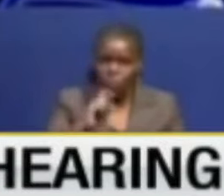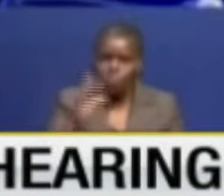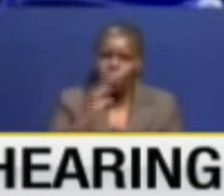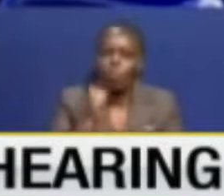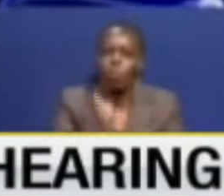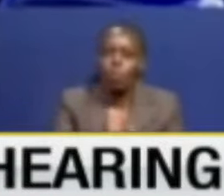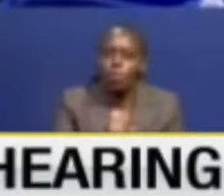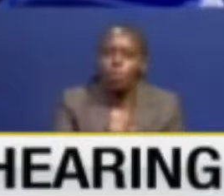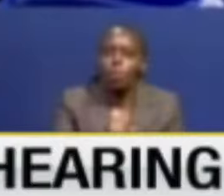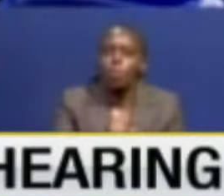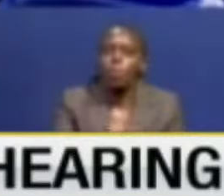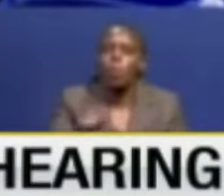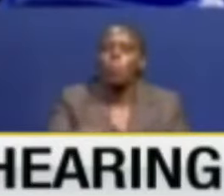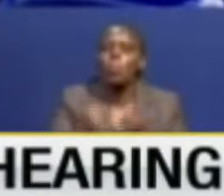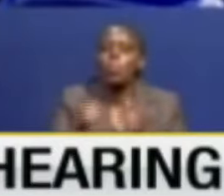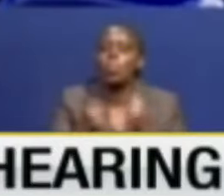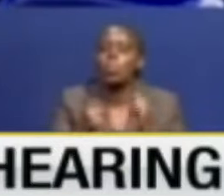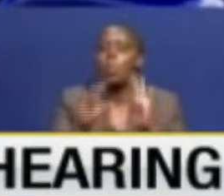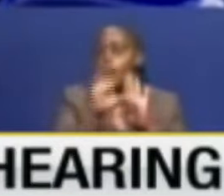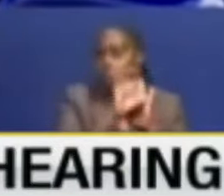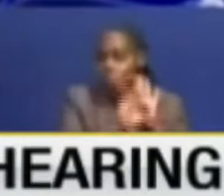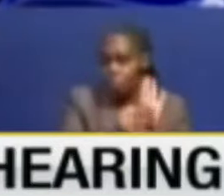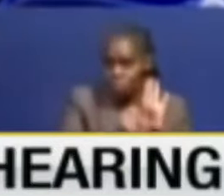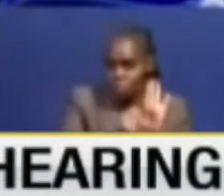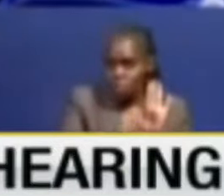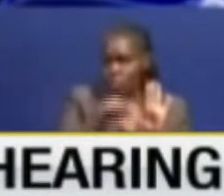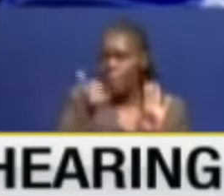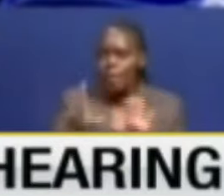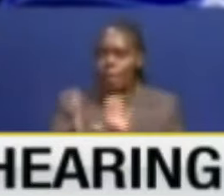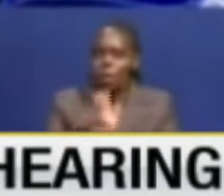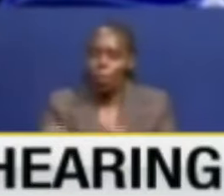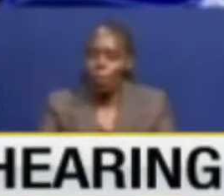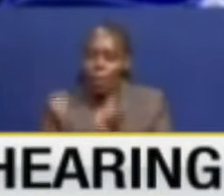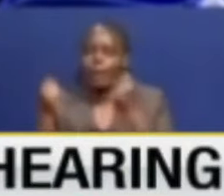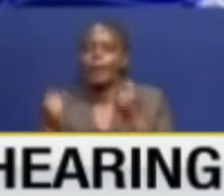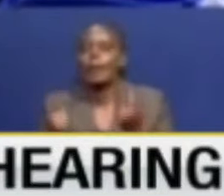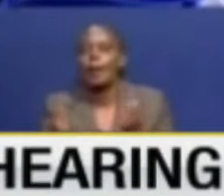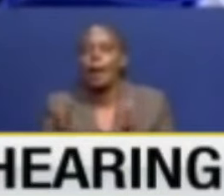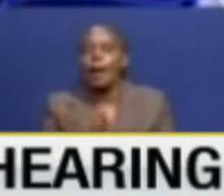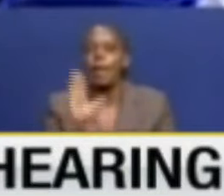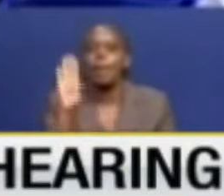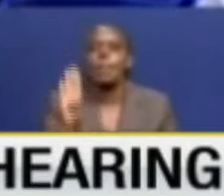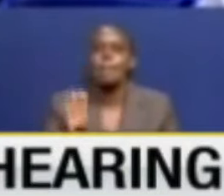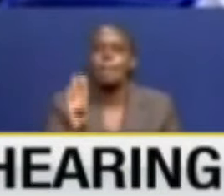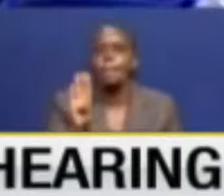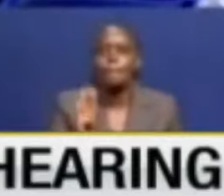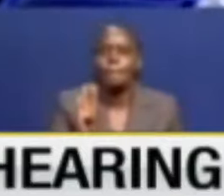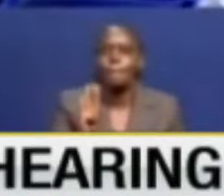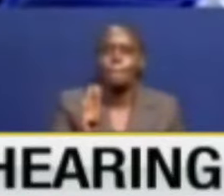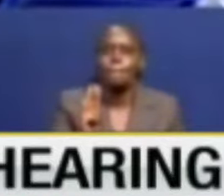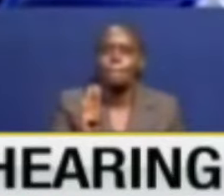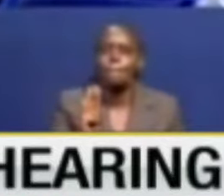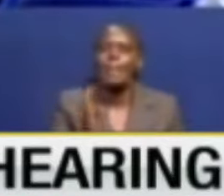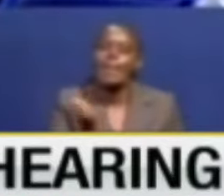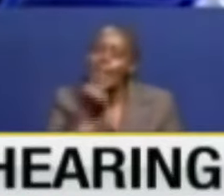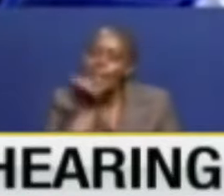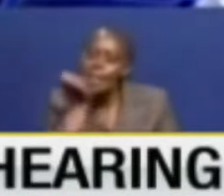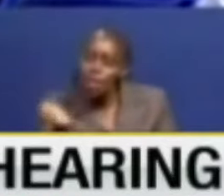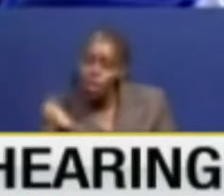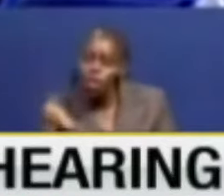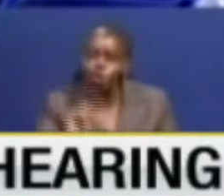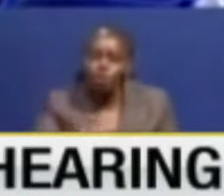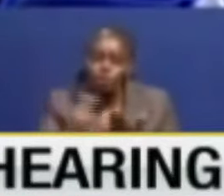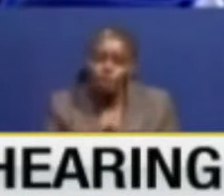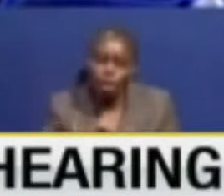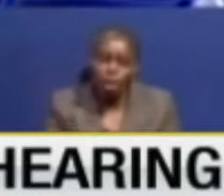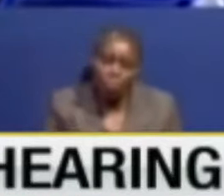office for gross violation of the Constitution and other laws, and B, blatantly ignoring or failing to